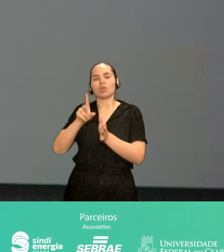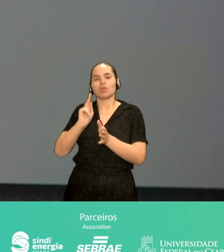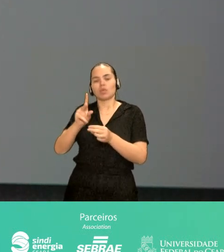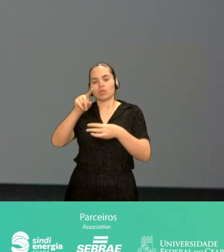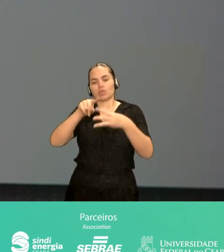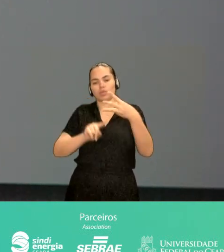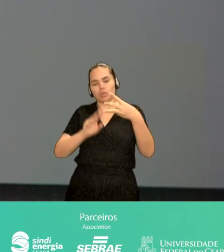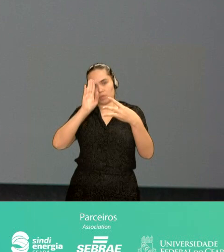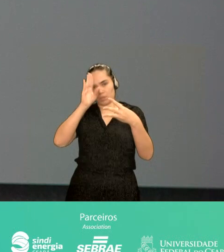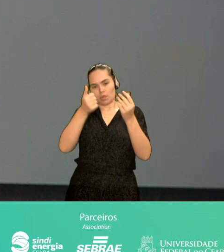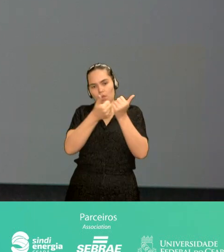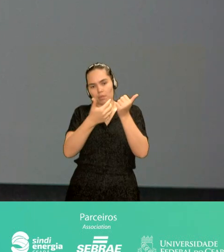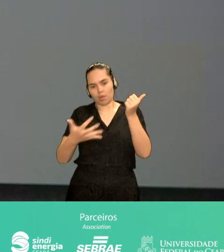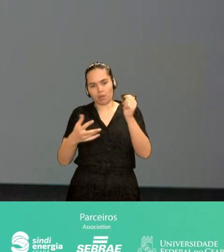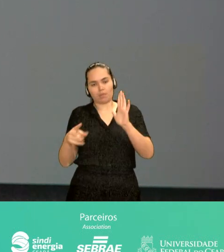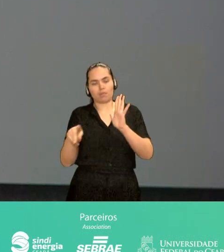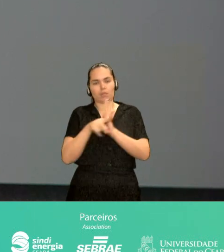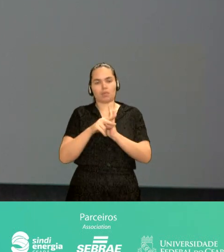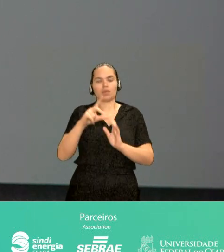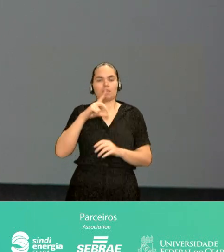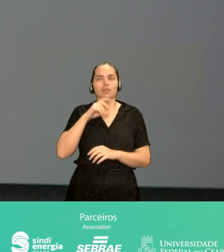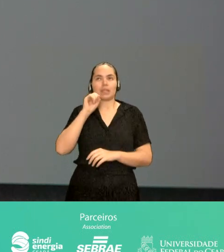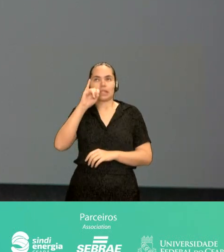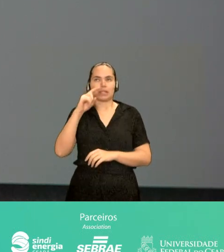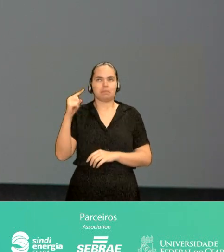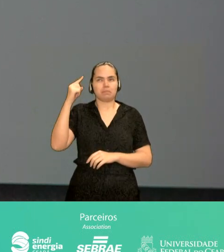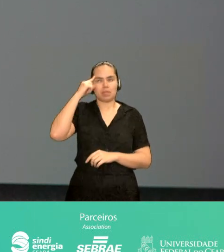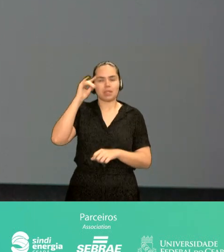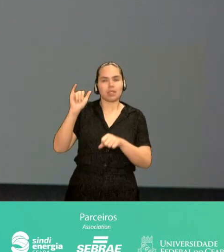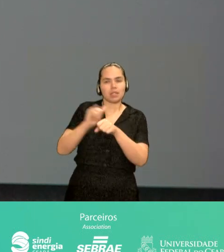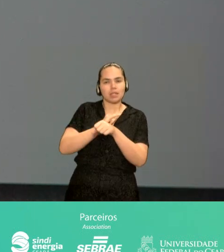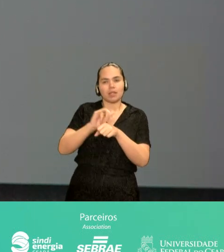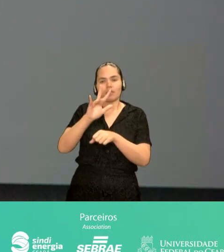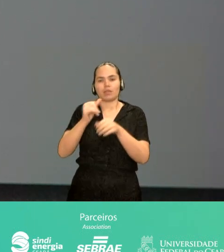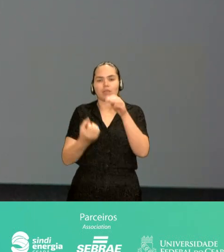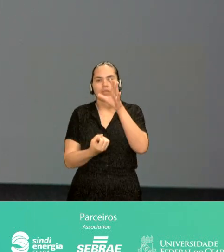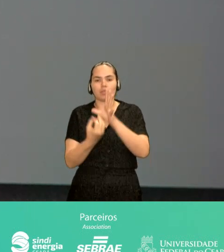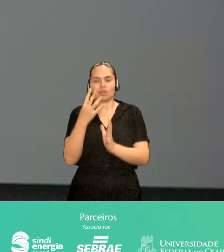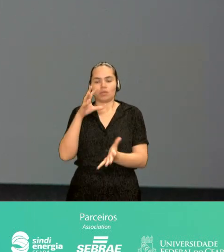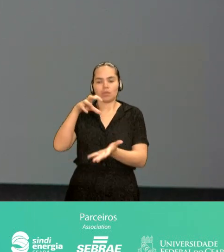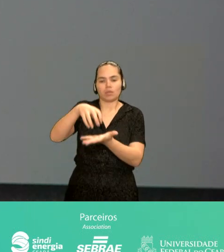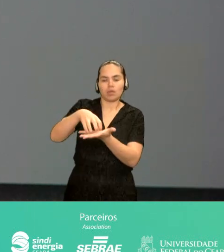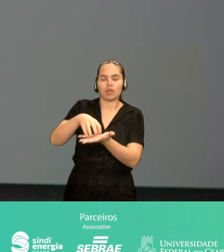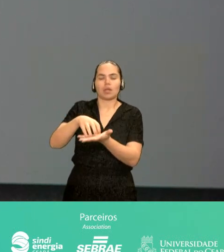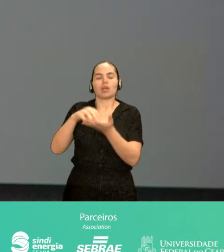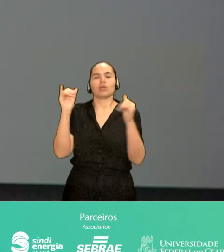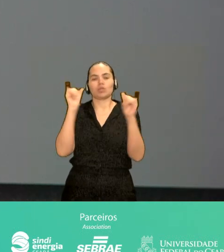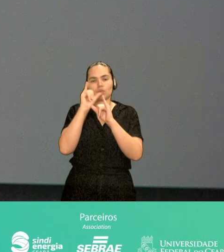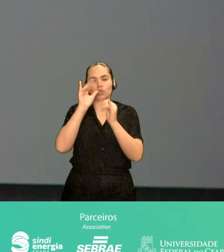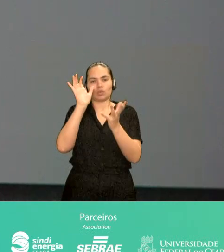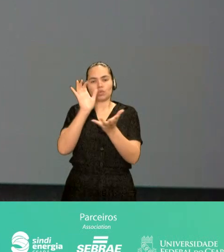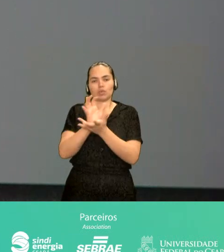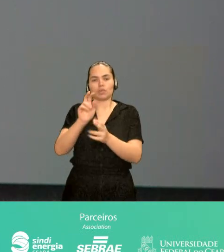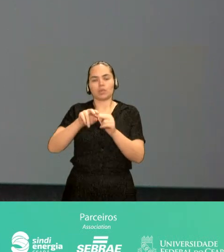assess these three products: hydrogen, oxygen, and heat, taking advantage of the three of them.